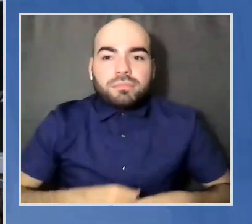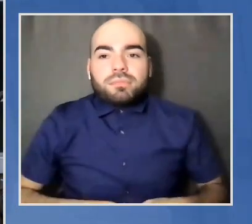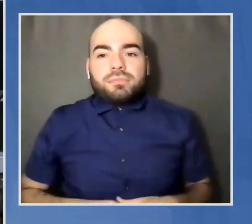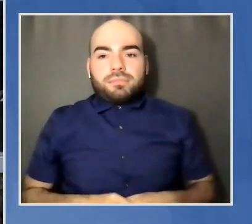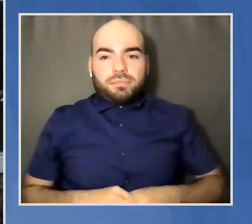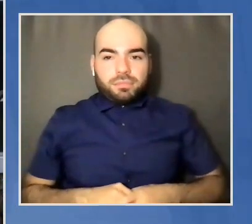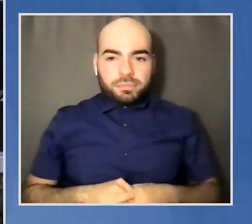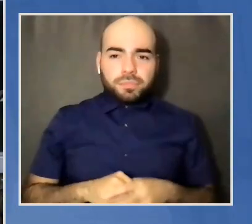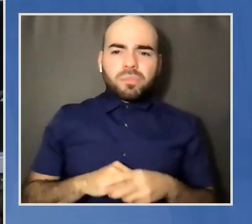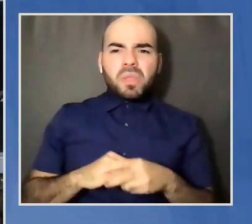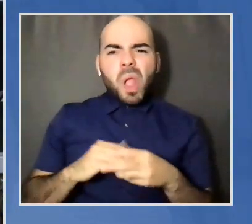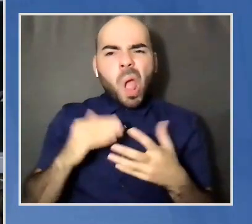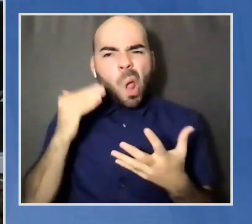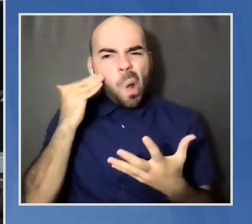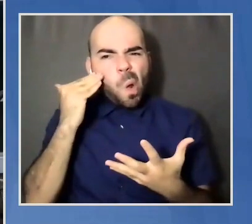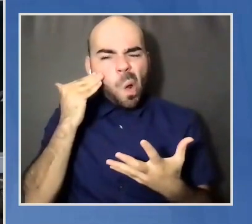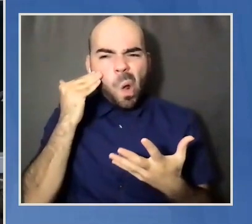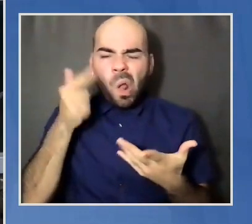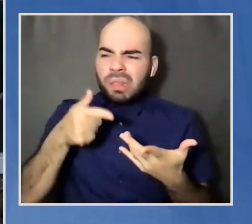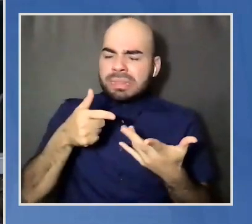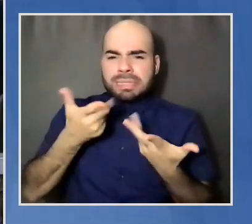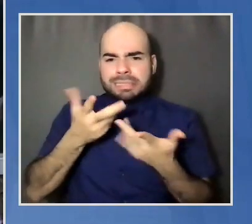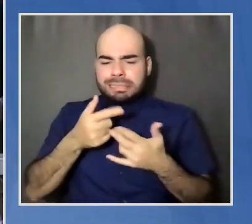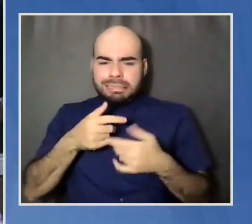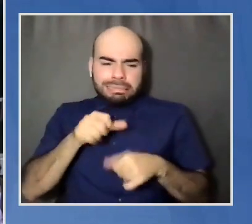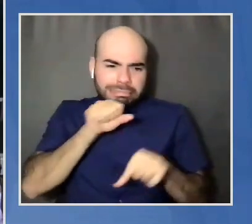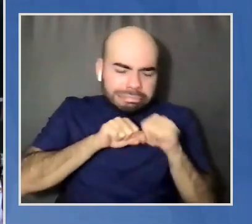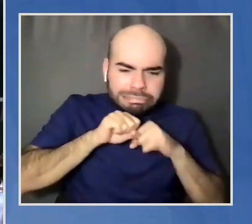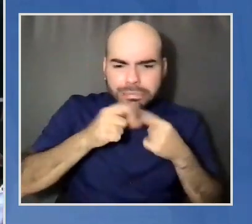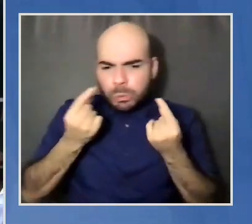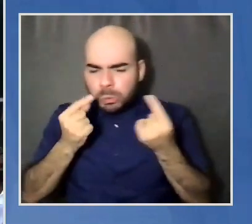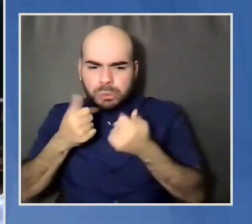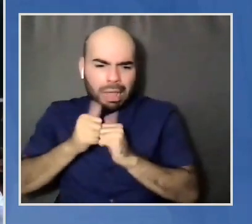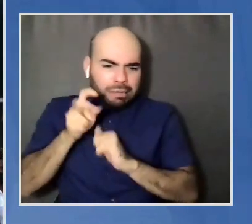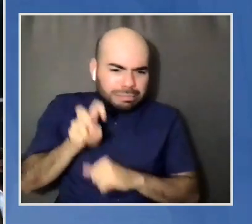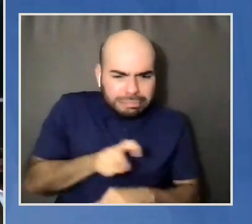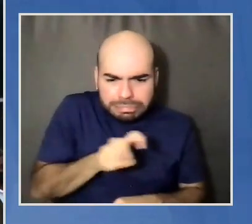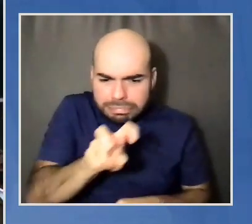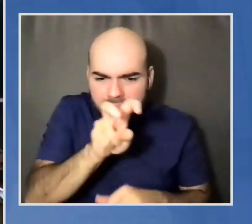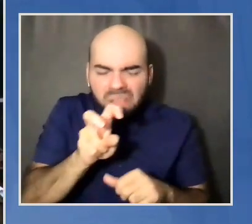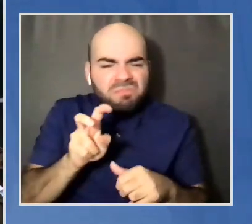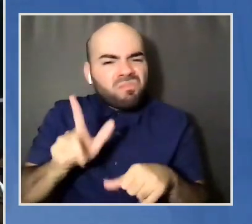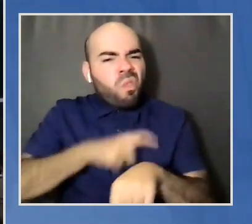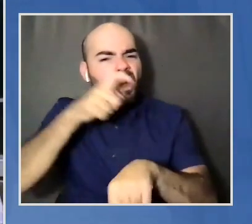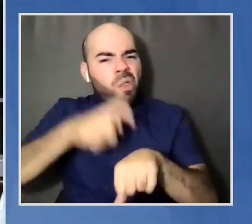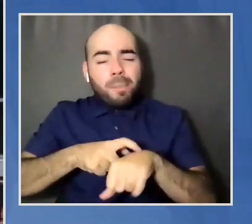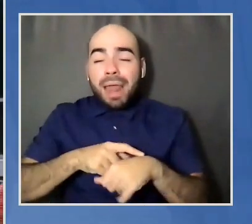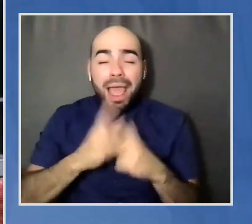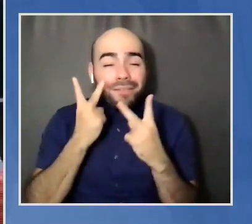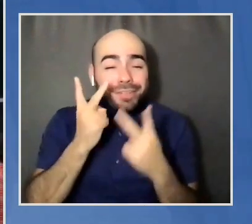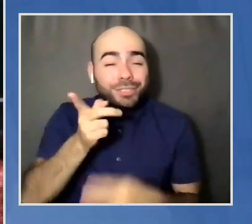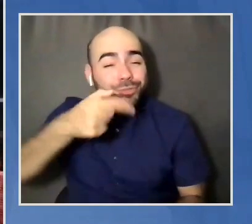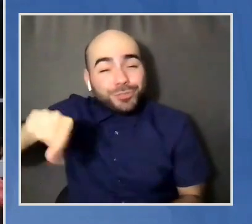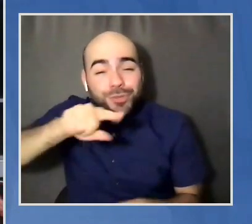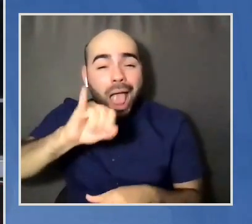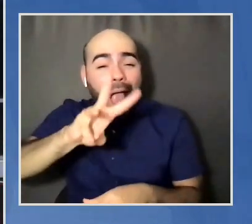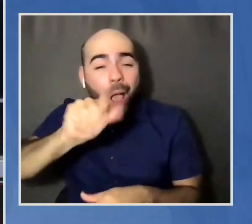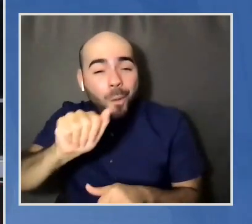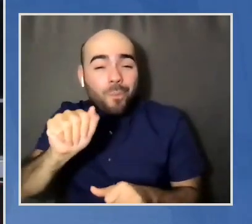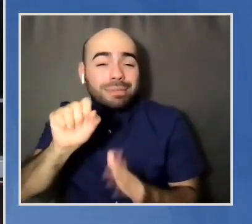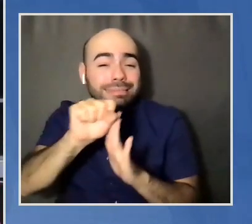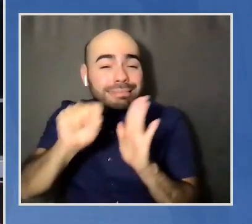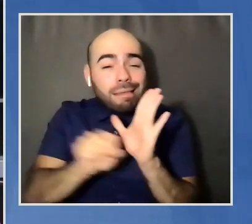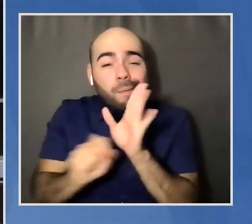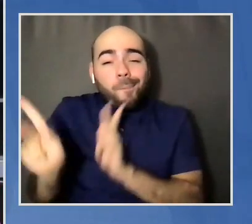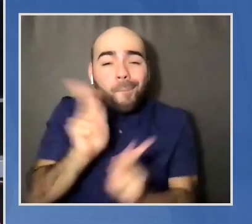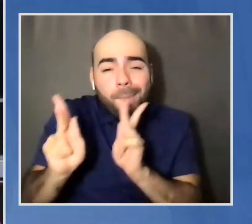know this is going to be a long road. I know I have seen the heart of Iowans who have pulled